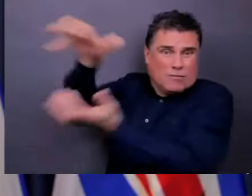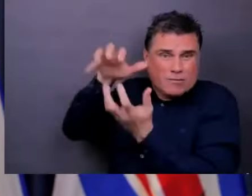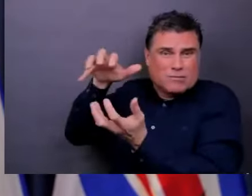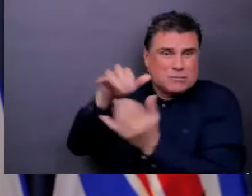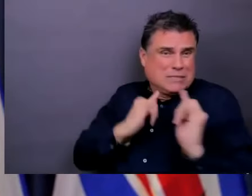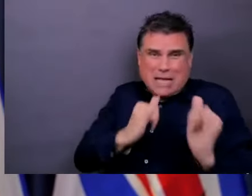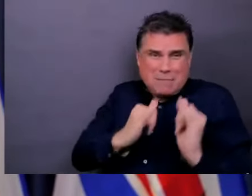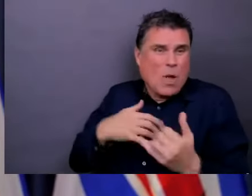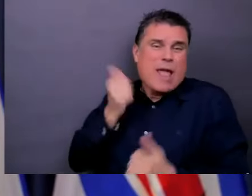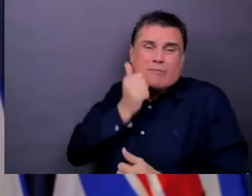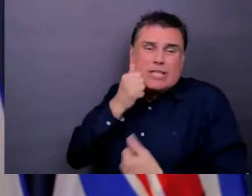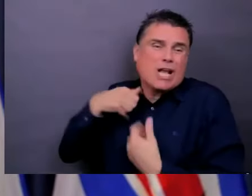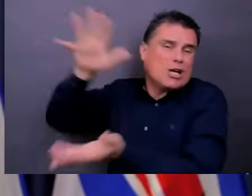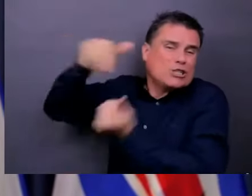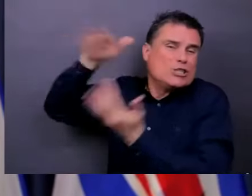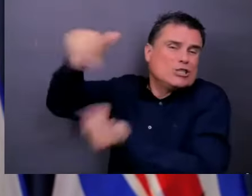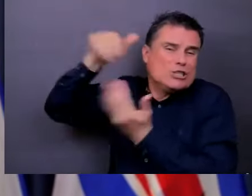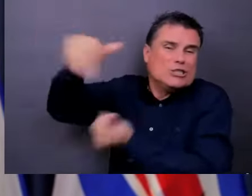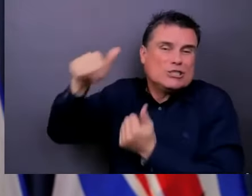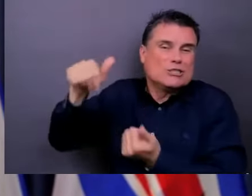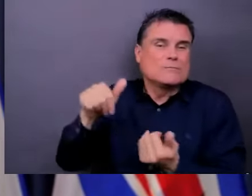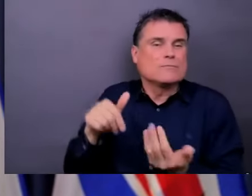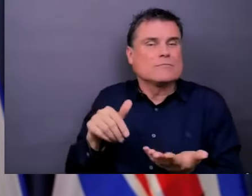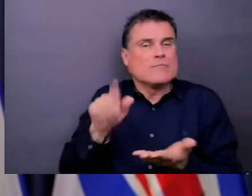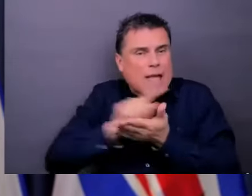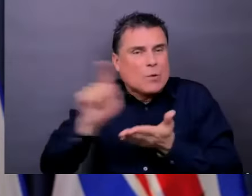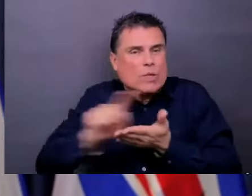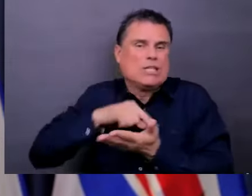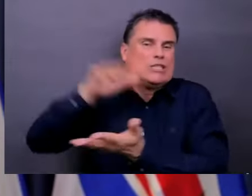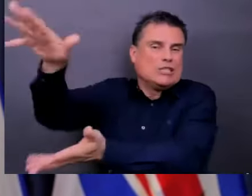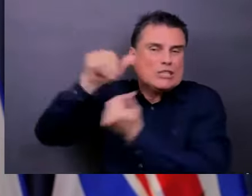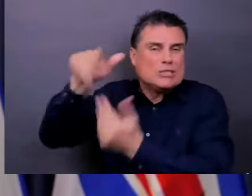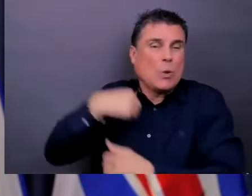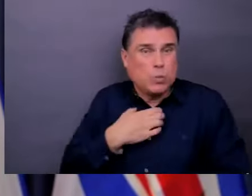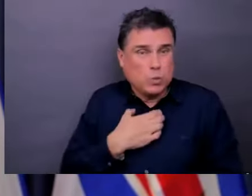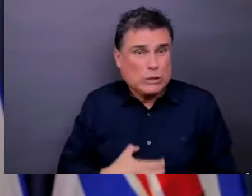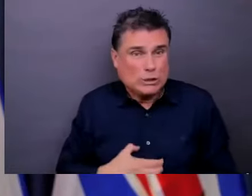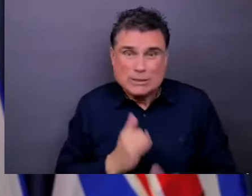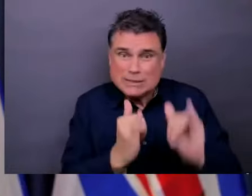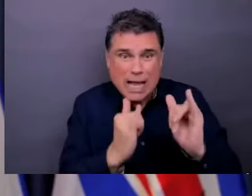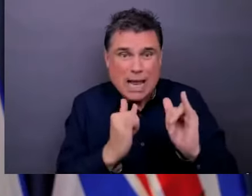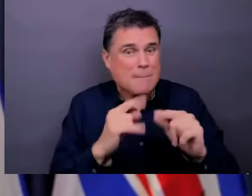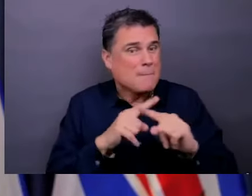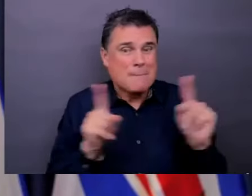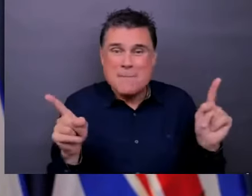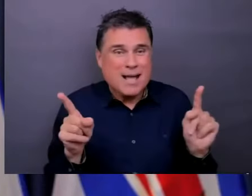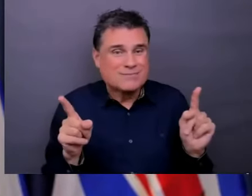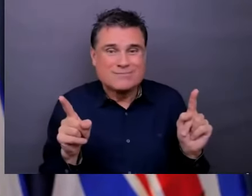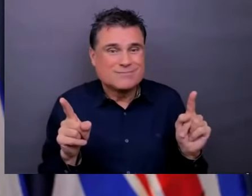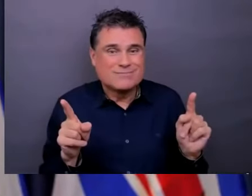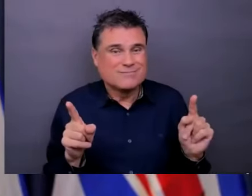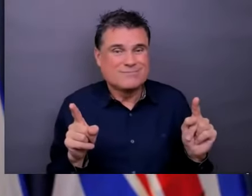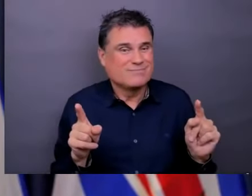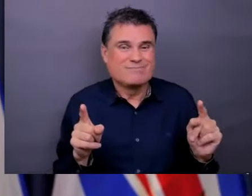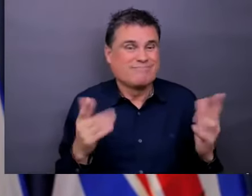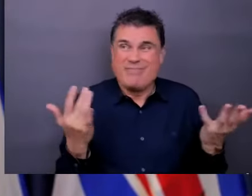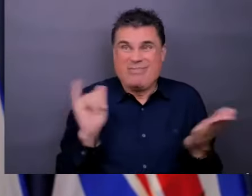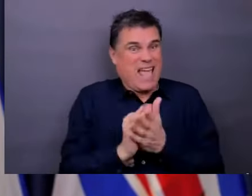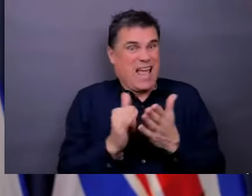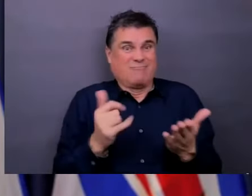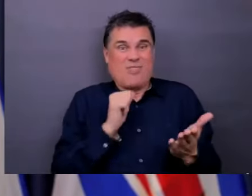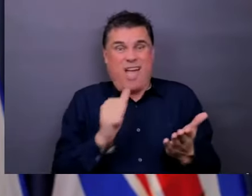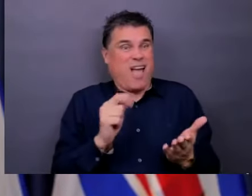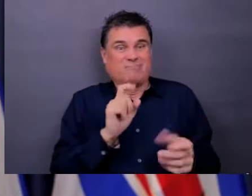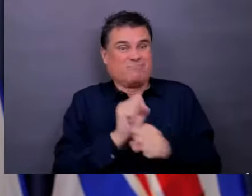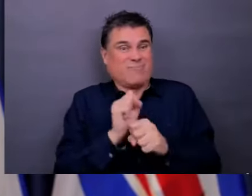the campaign on the ground who are delivering, especially delivered immunization in healthcare facilities, are doing an extraordinary job, and we have